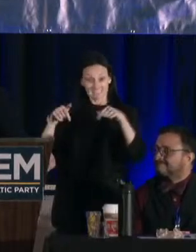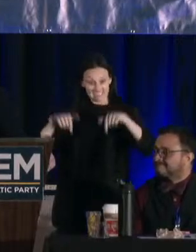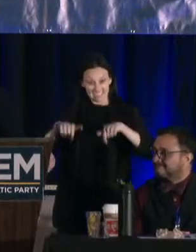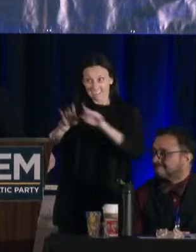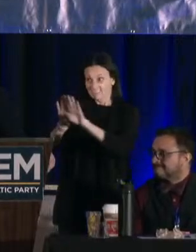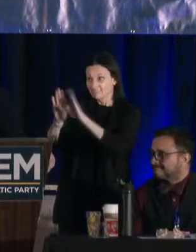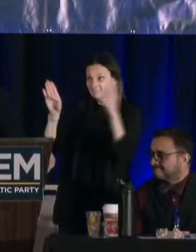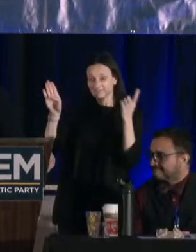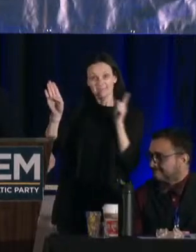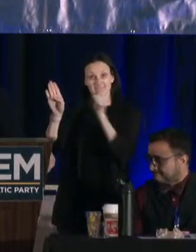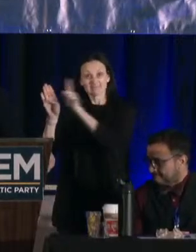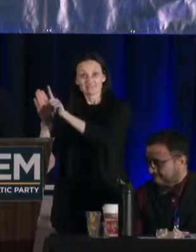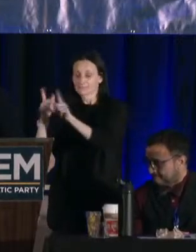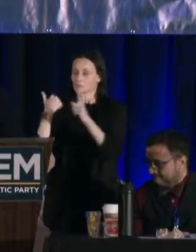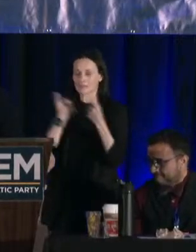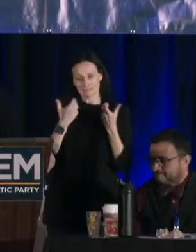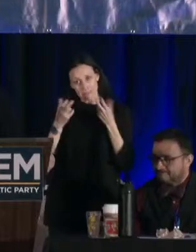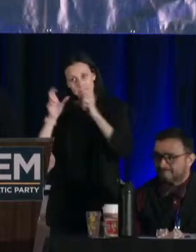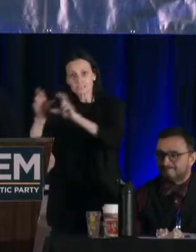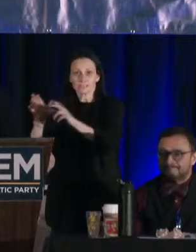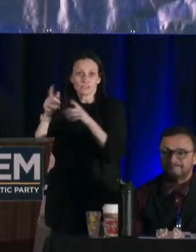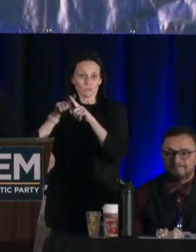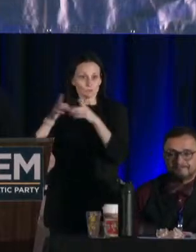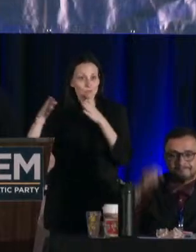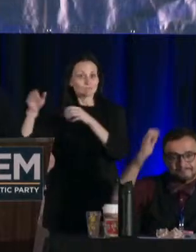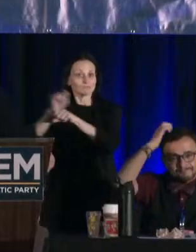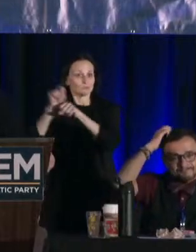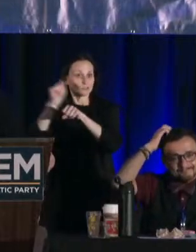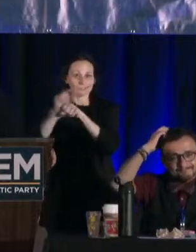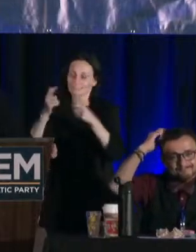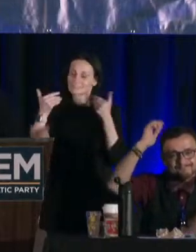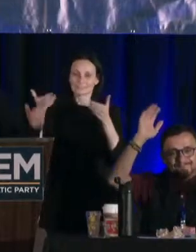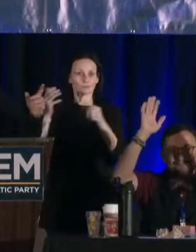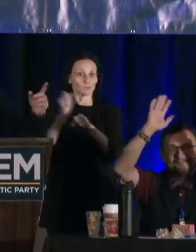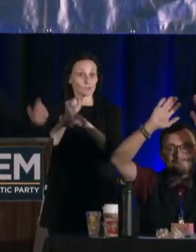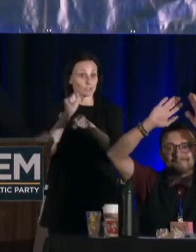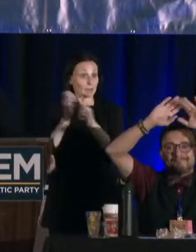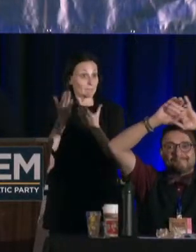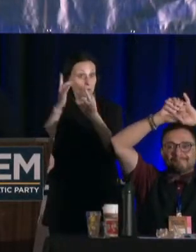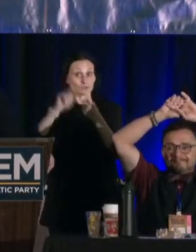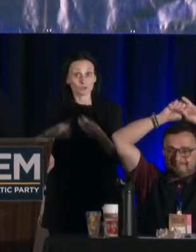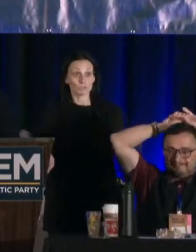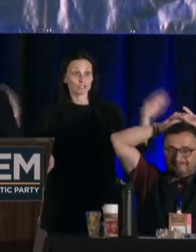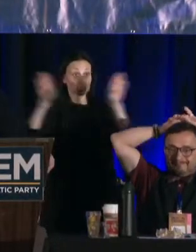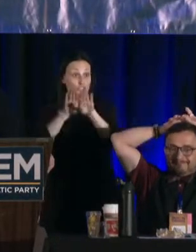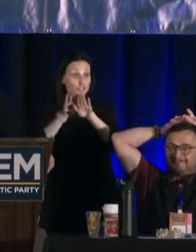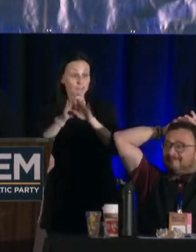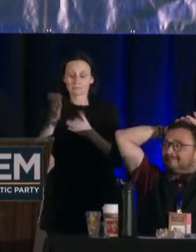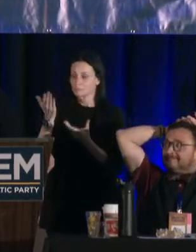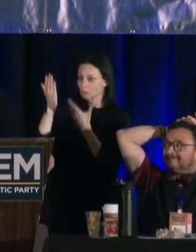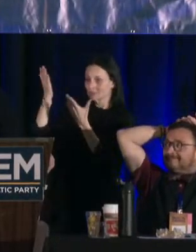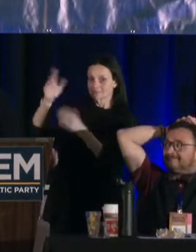these walls to the streets. So let's get to work, Democrats. Do I have a motion to adjourn?